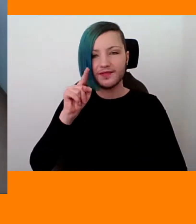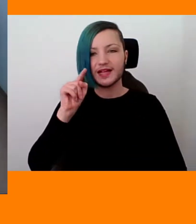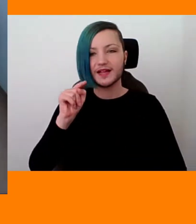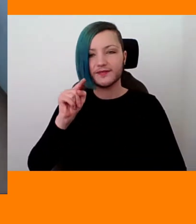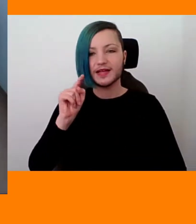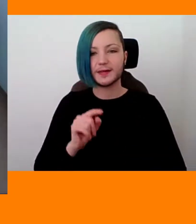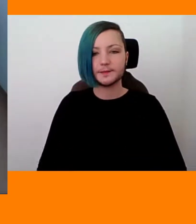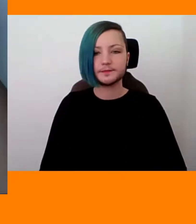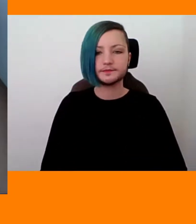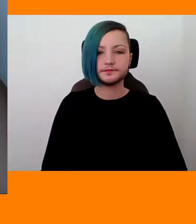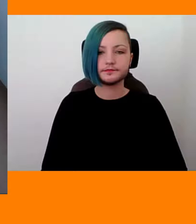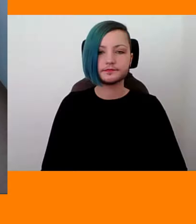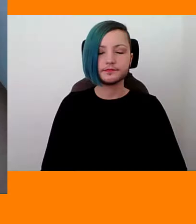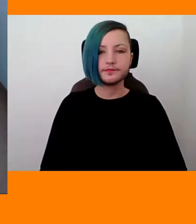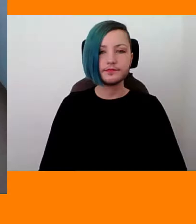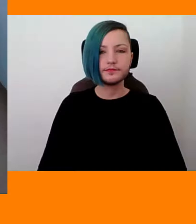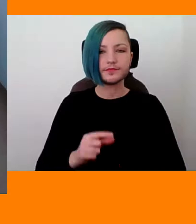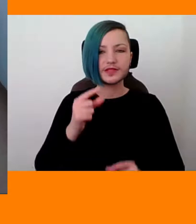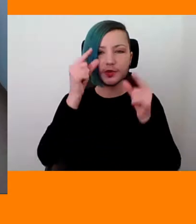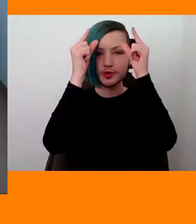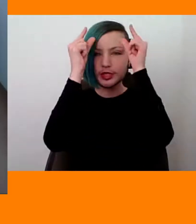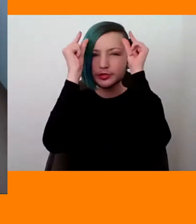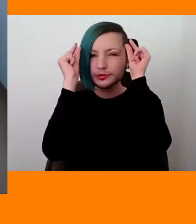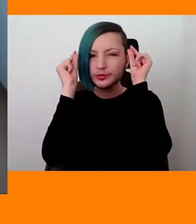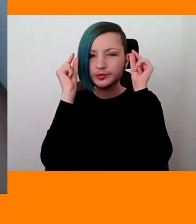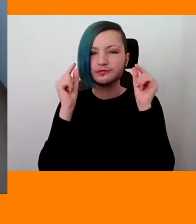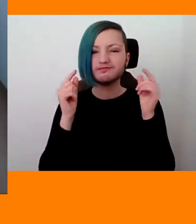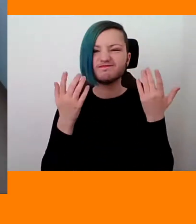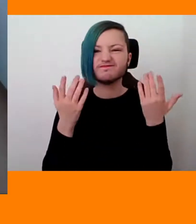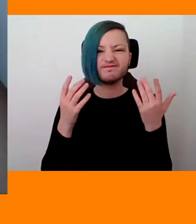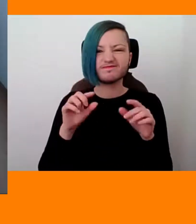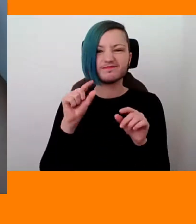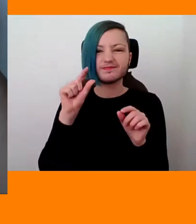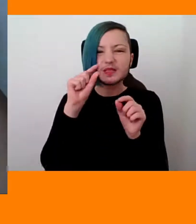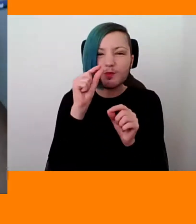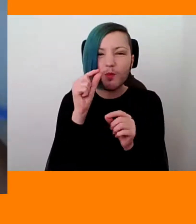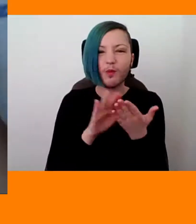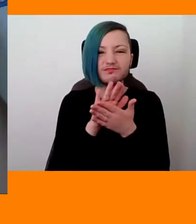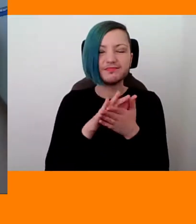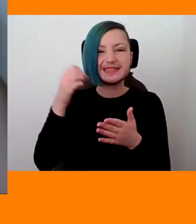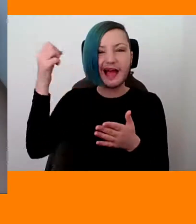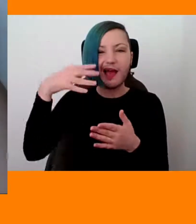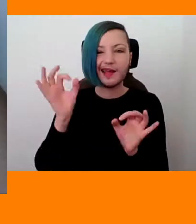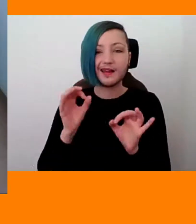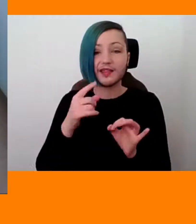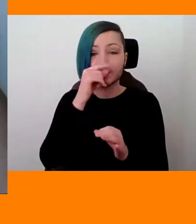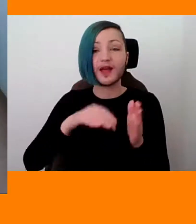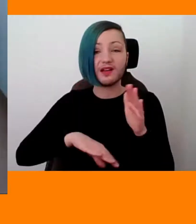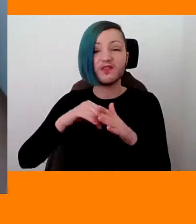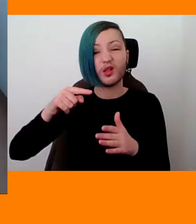In the small sections here, there's not really going to be any highlights there. So fill it in.